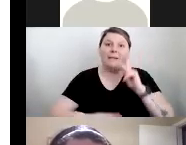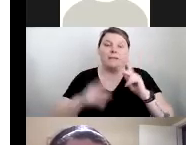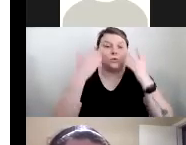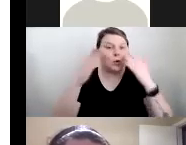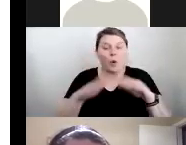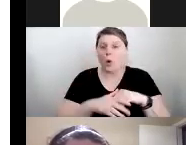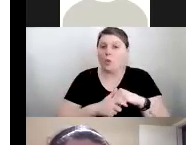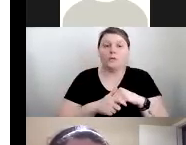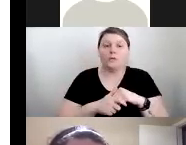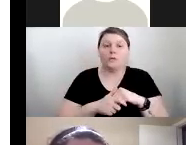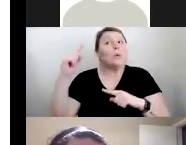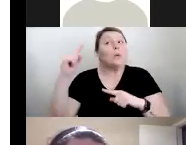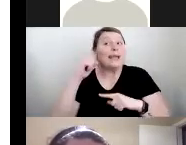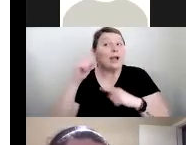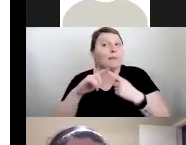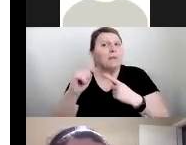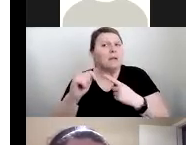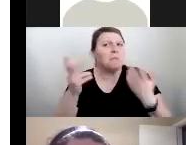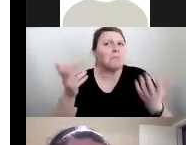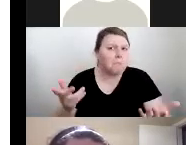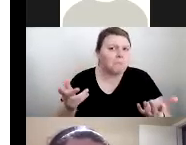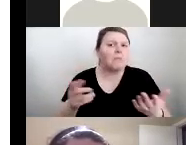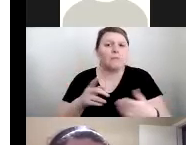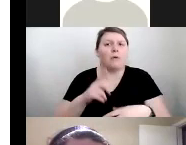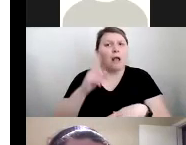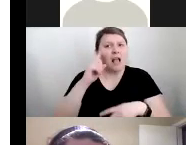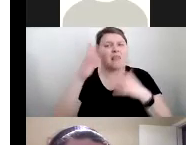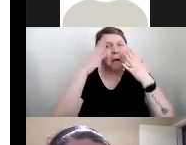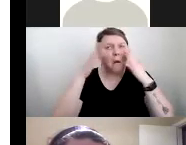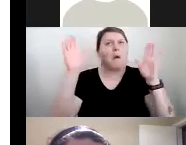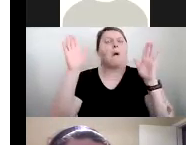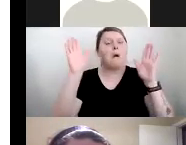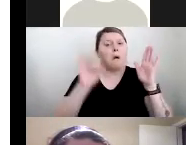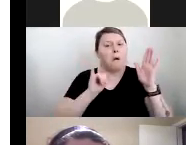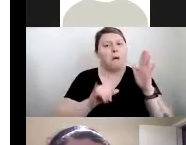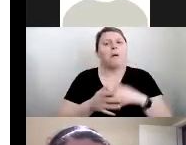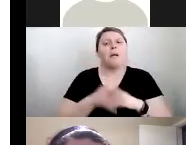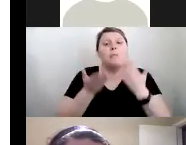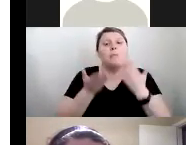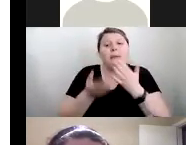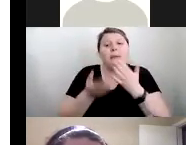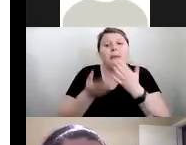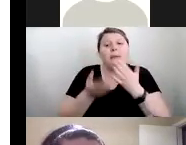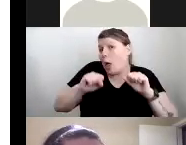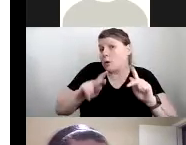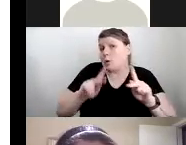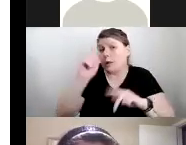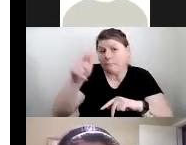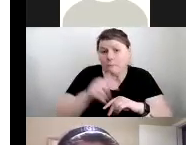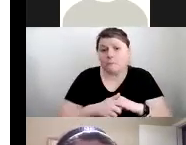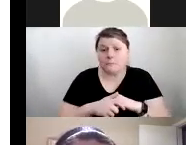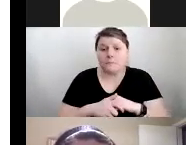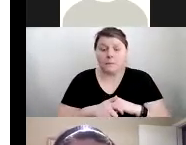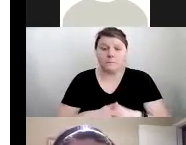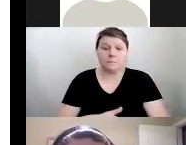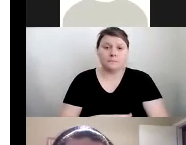arenas. But once you hear about it, I think it will really open your eyes up to maybe some possible opportunities for you.